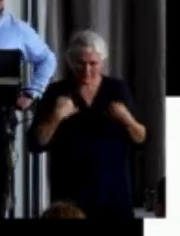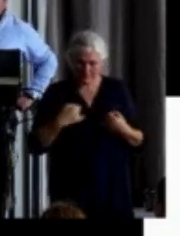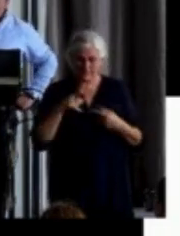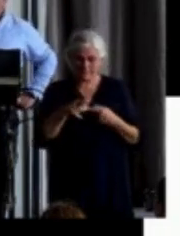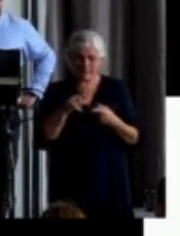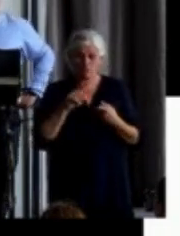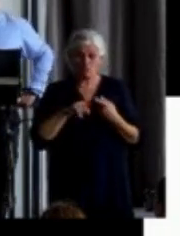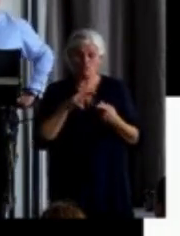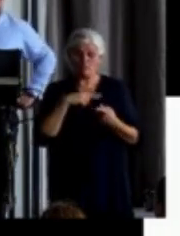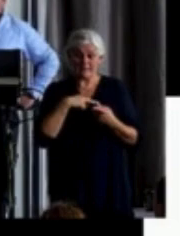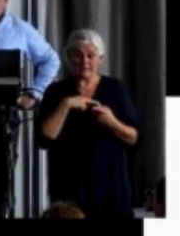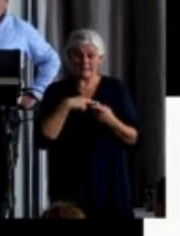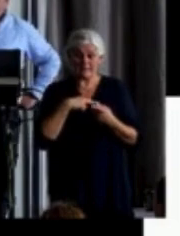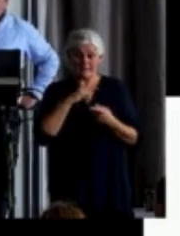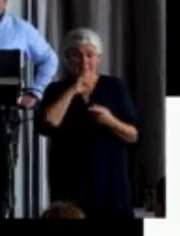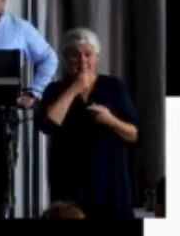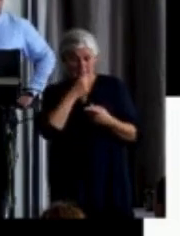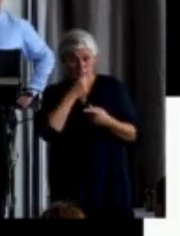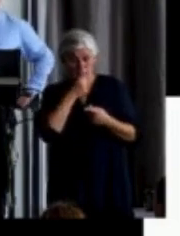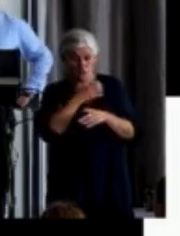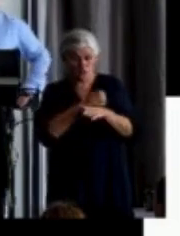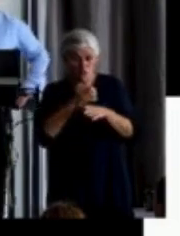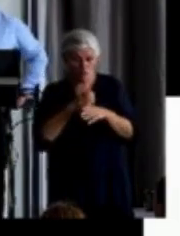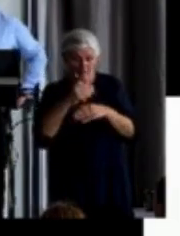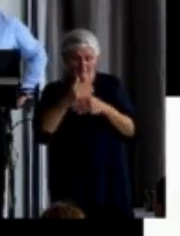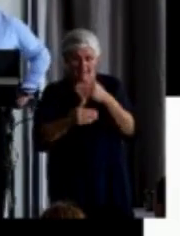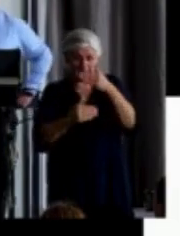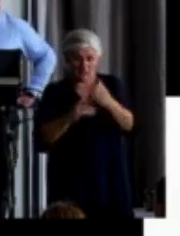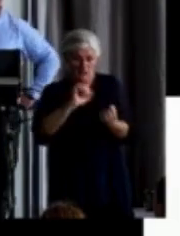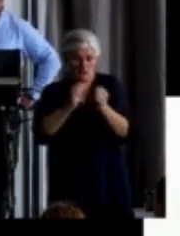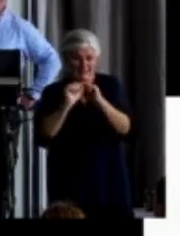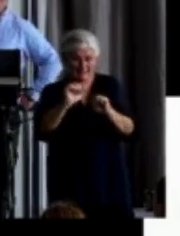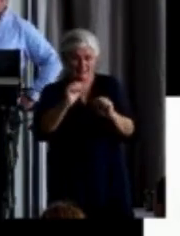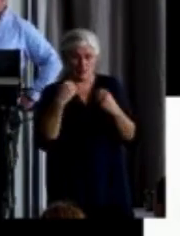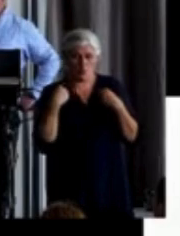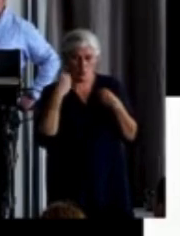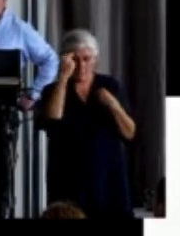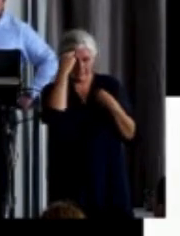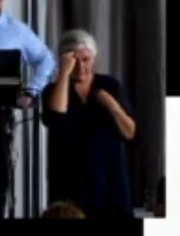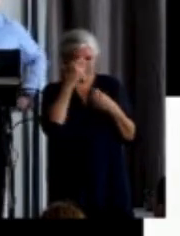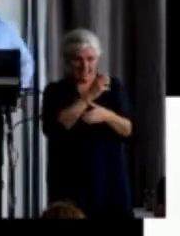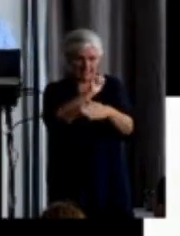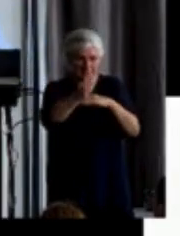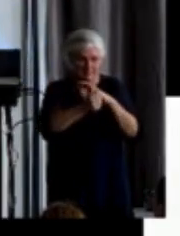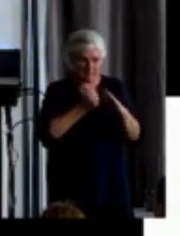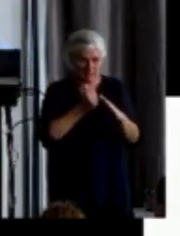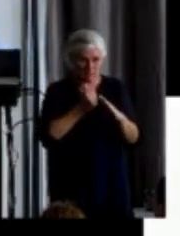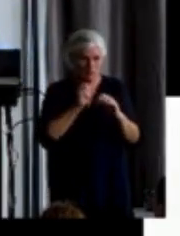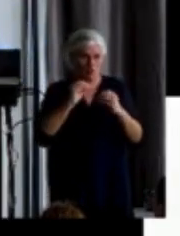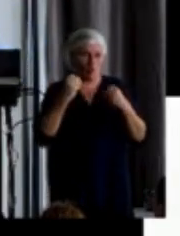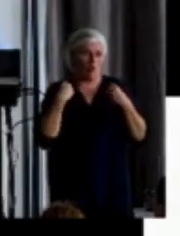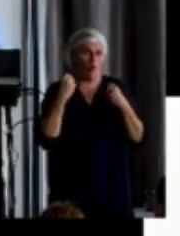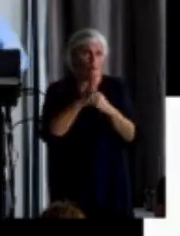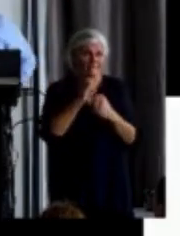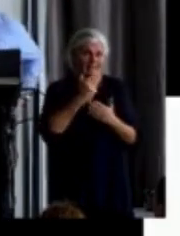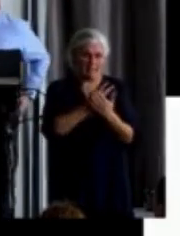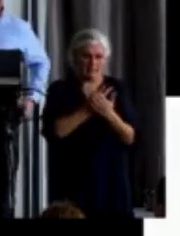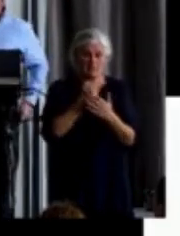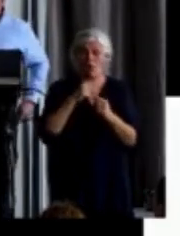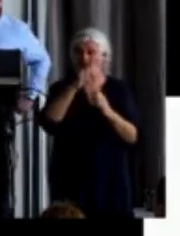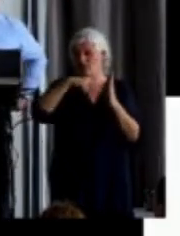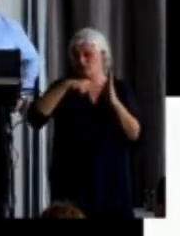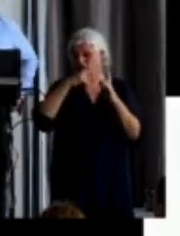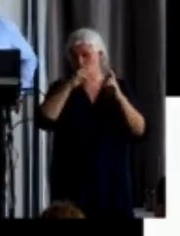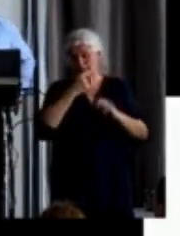cyclical, acute, chronic phases, changing how a person understands and experiences their epilepsy. So this is all from the literature